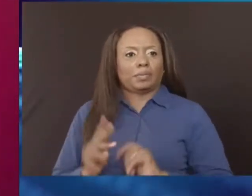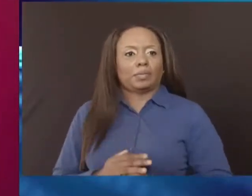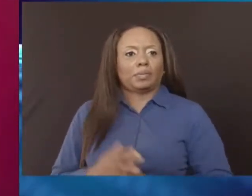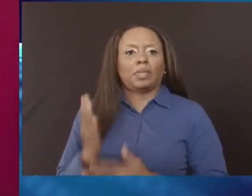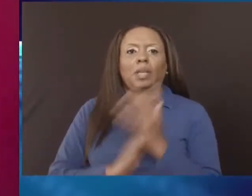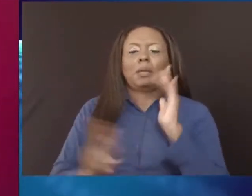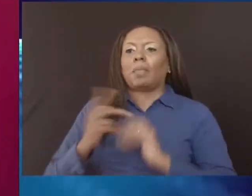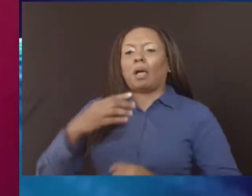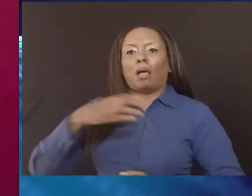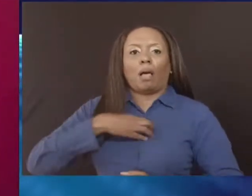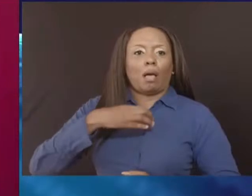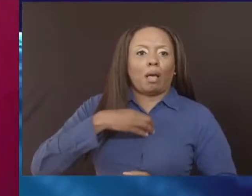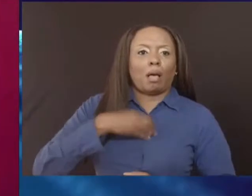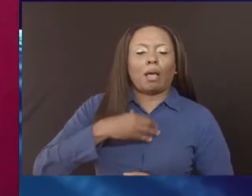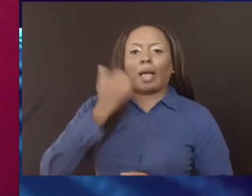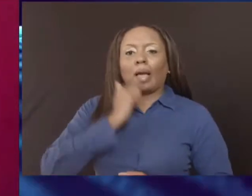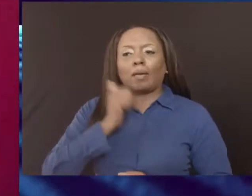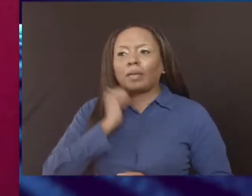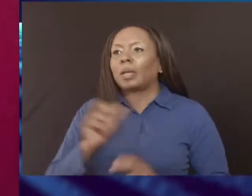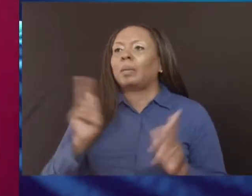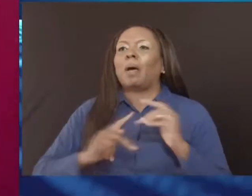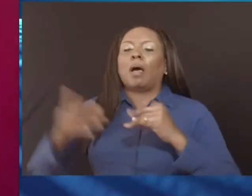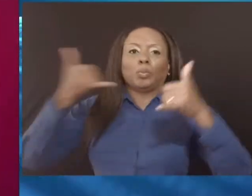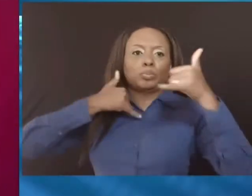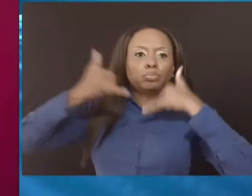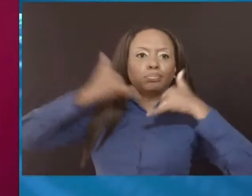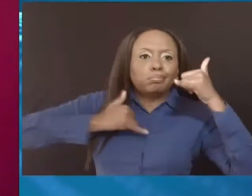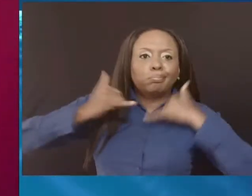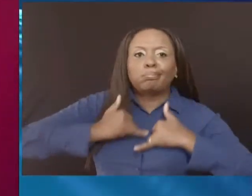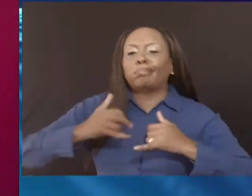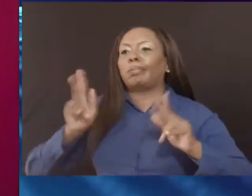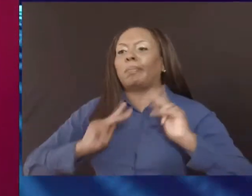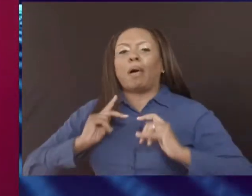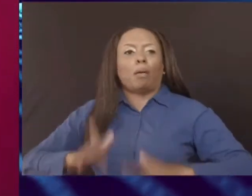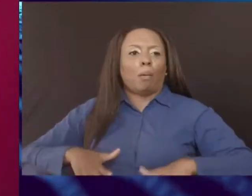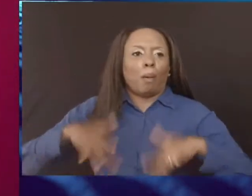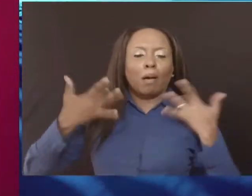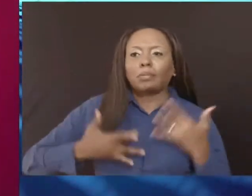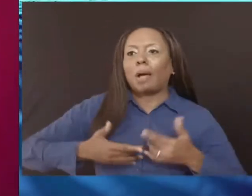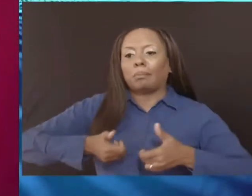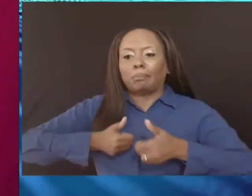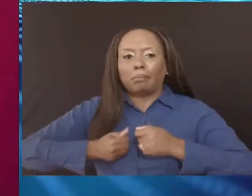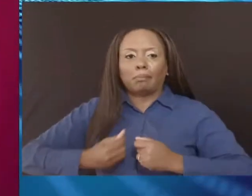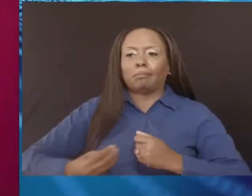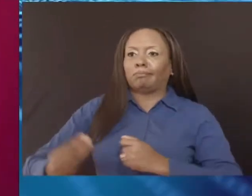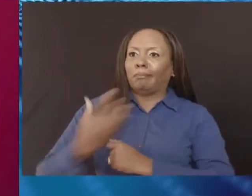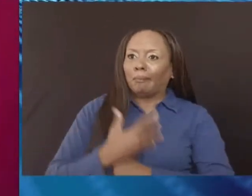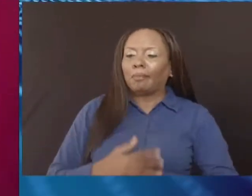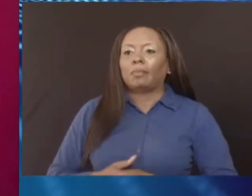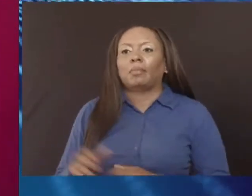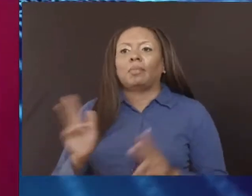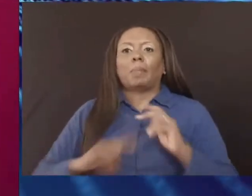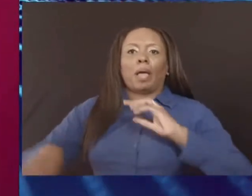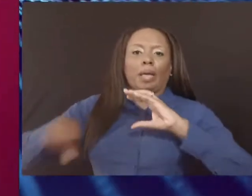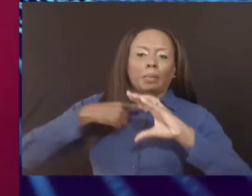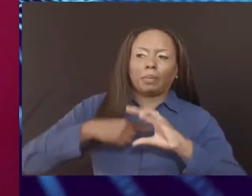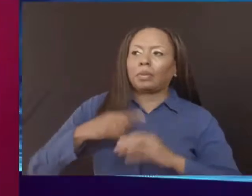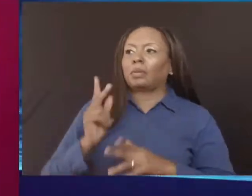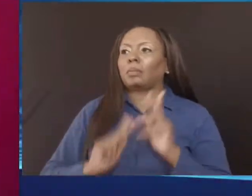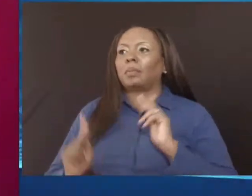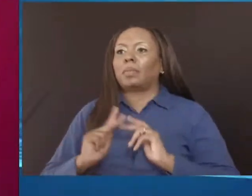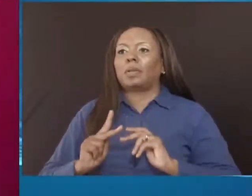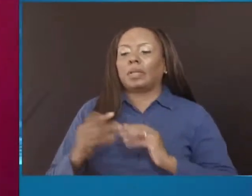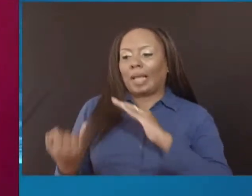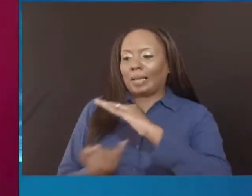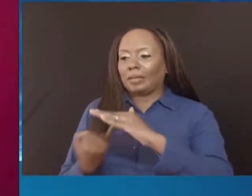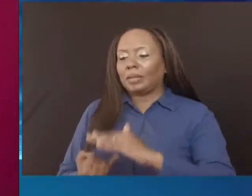that I get every single day. I get many telephone calls, WhatsApp messages, and emails from people who are frustrated and in